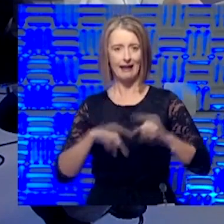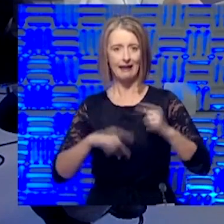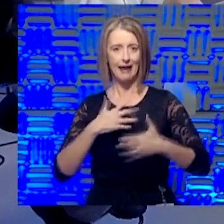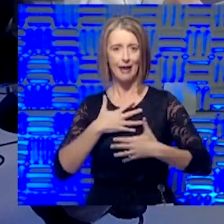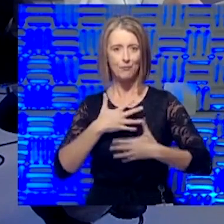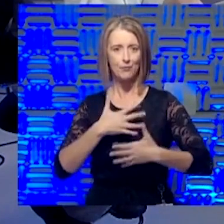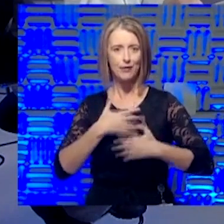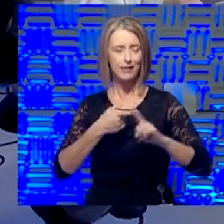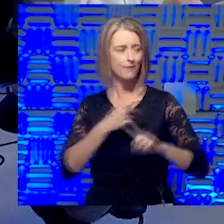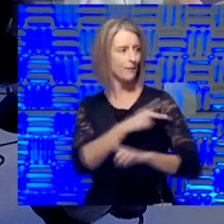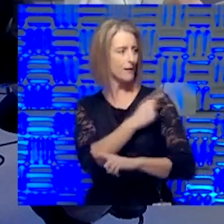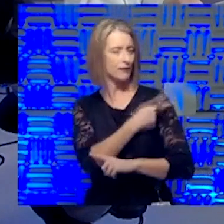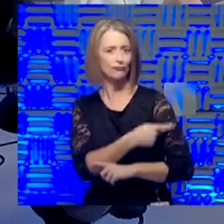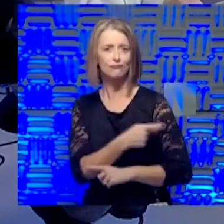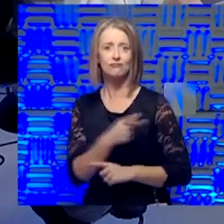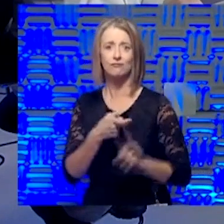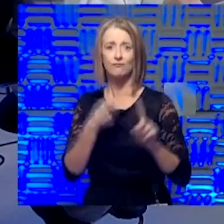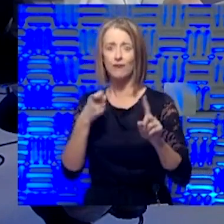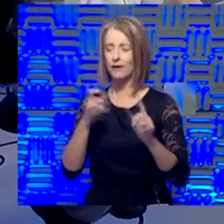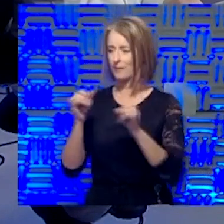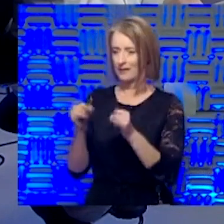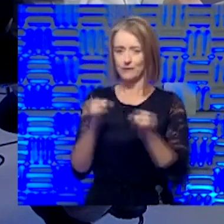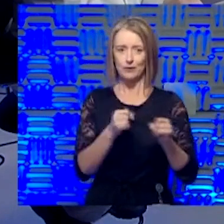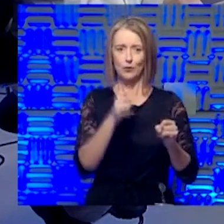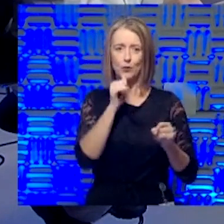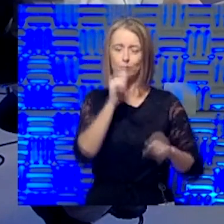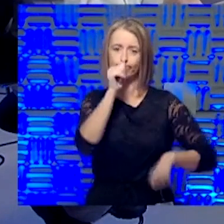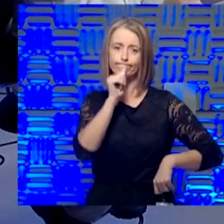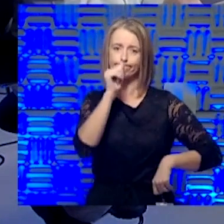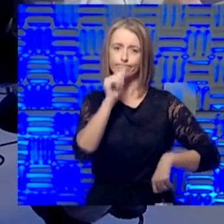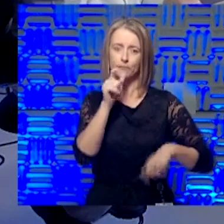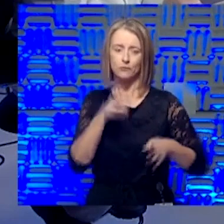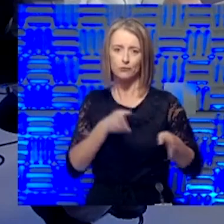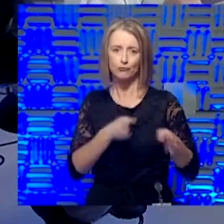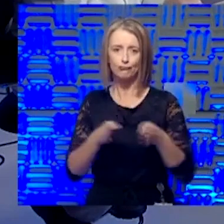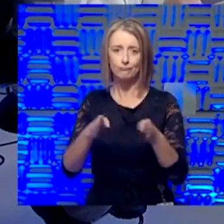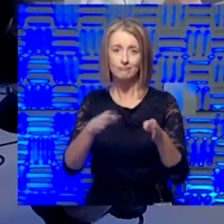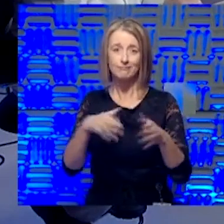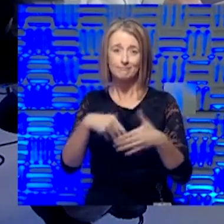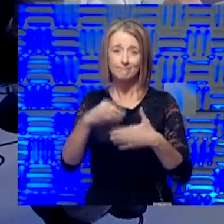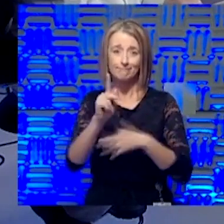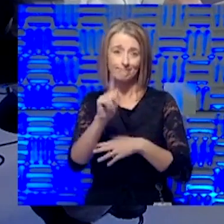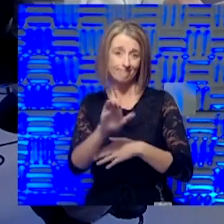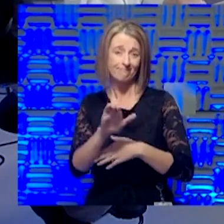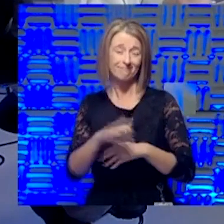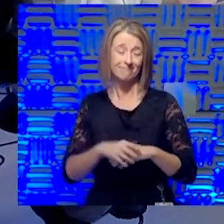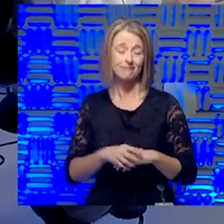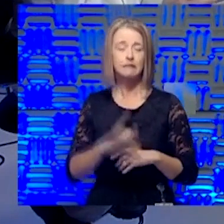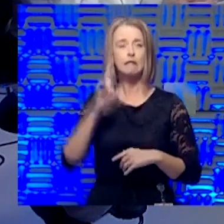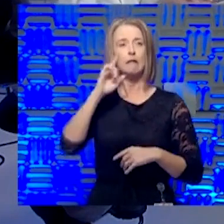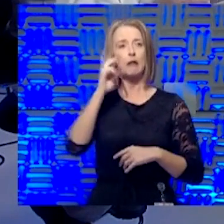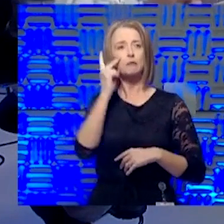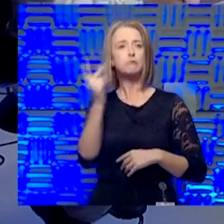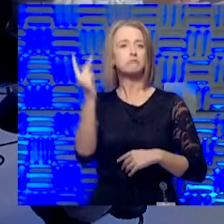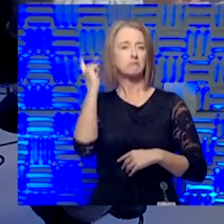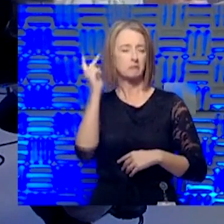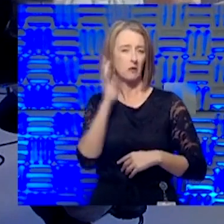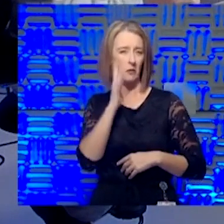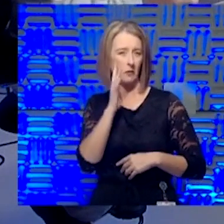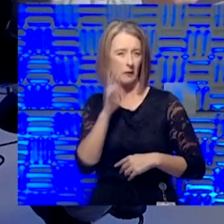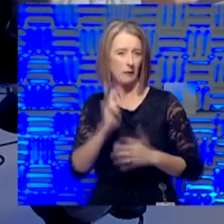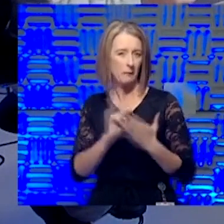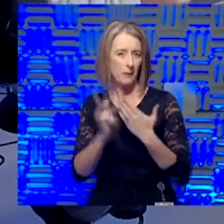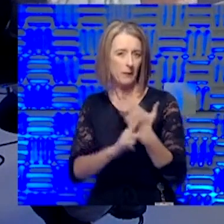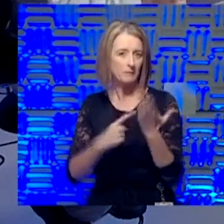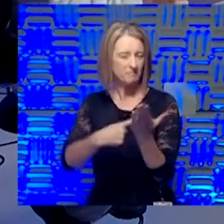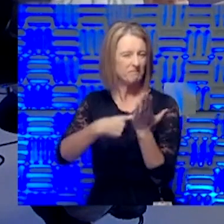from patients and from individuals suffering in the streets. We think about that, and we'll reflect a little bit about that here on the program